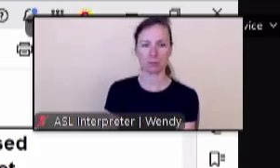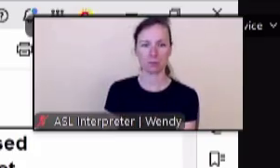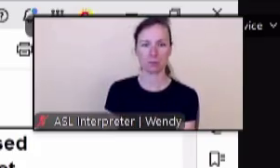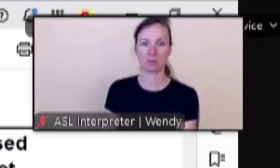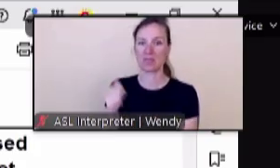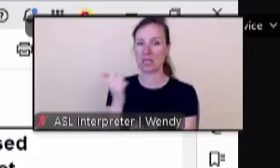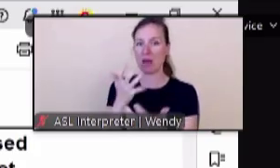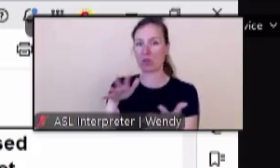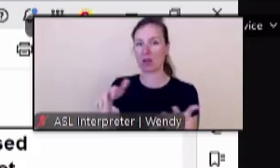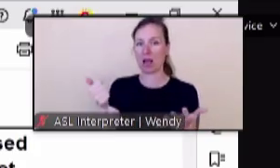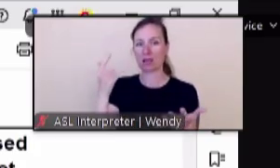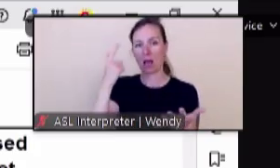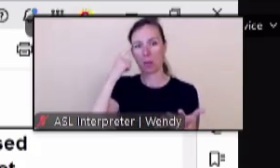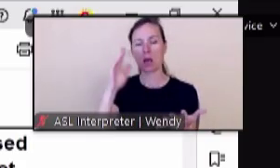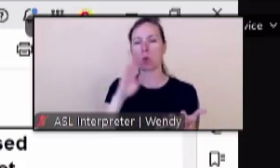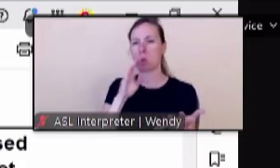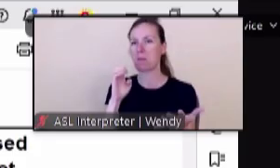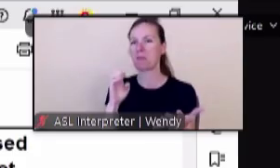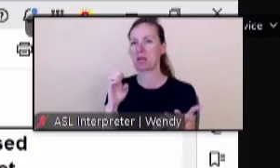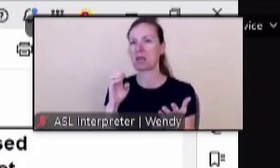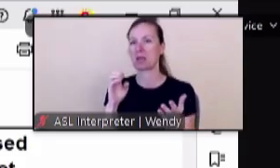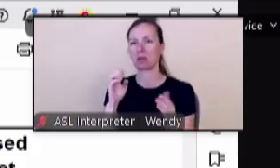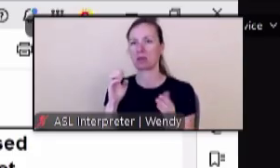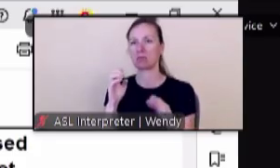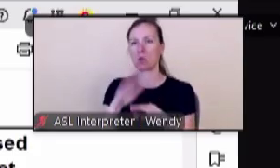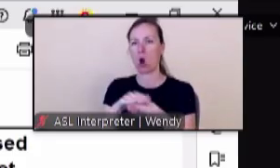on. Okay, Thank you.